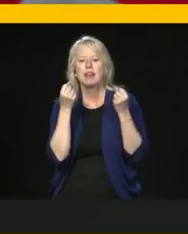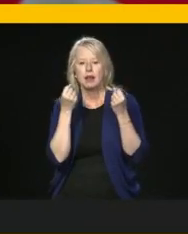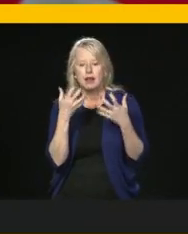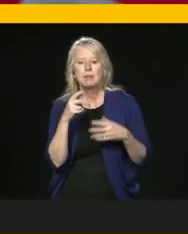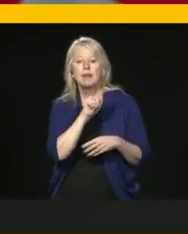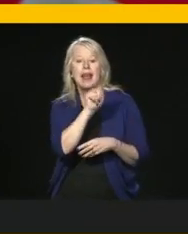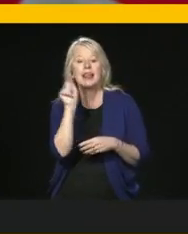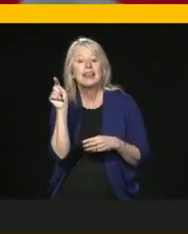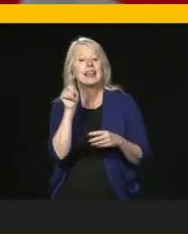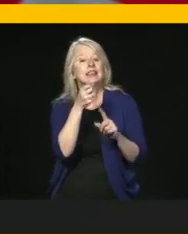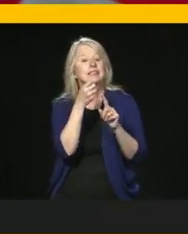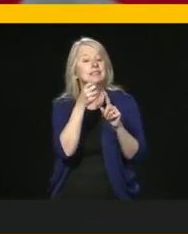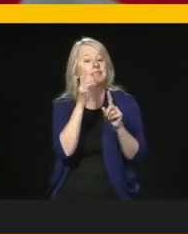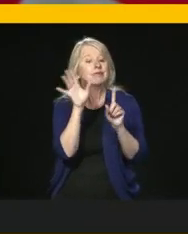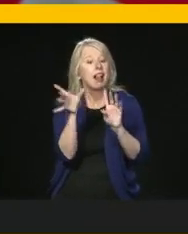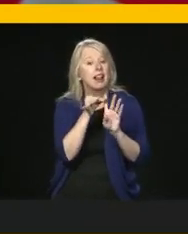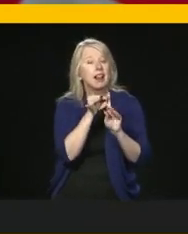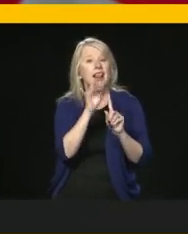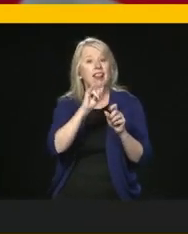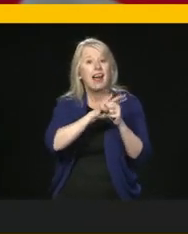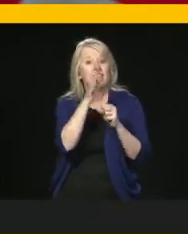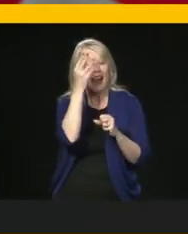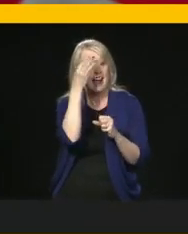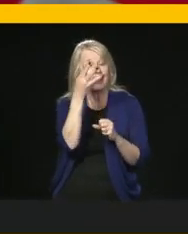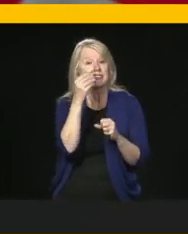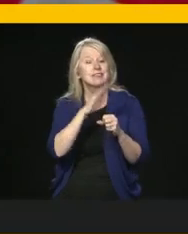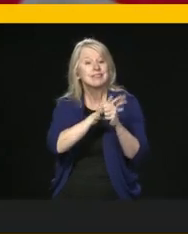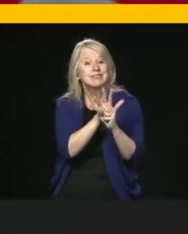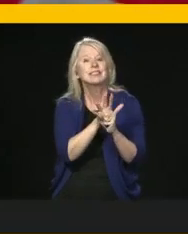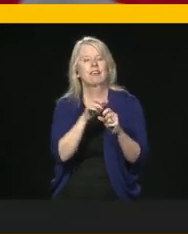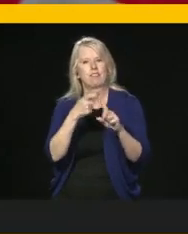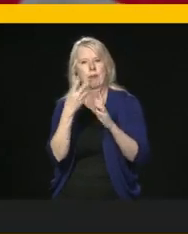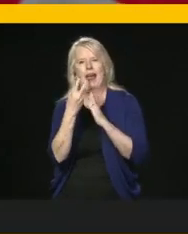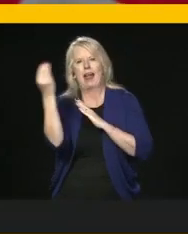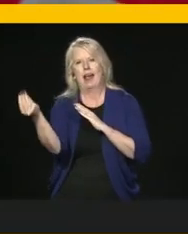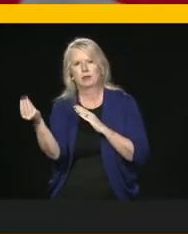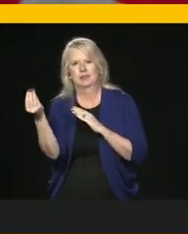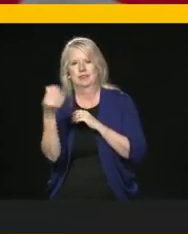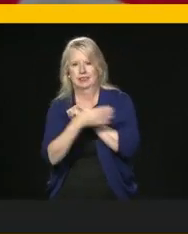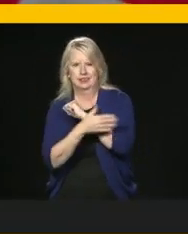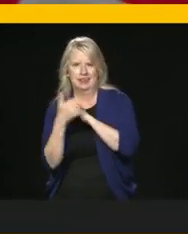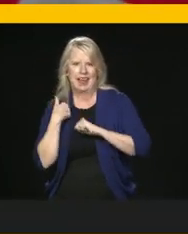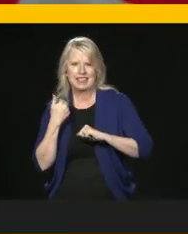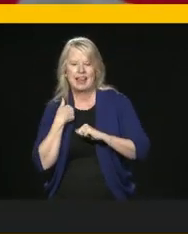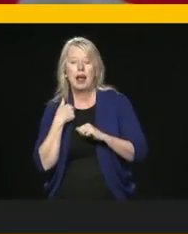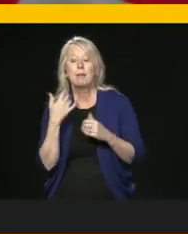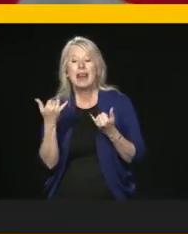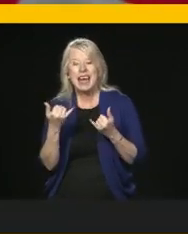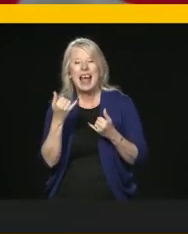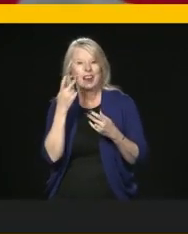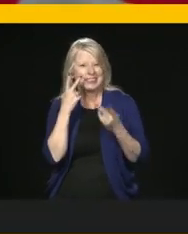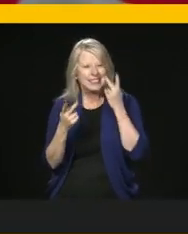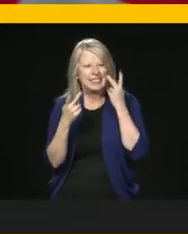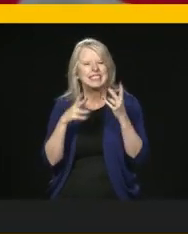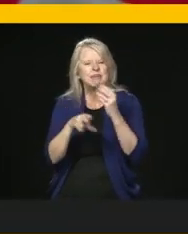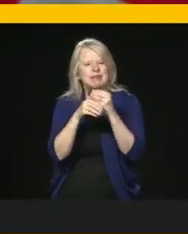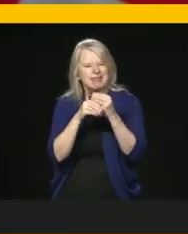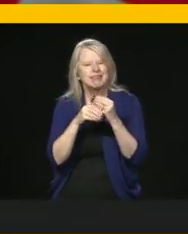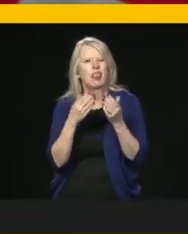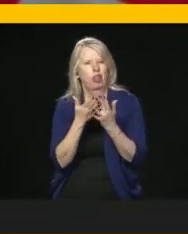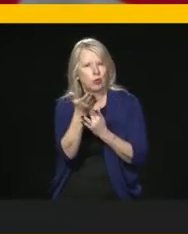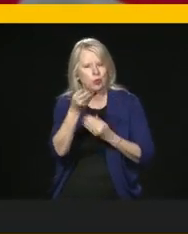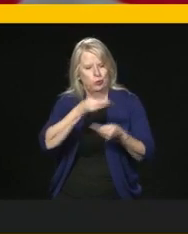in addition, we are seeing more cases that are not linked to travel. Most concerning of all are the cases occurring among